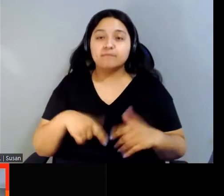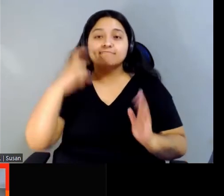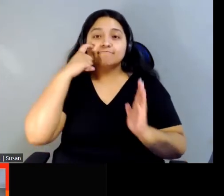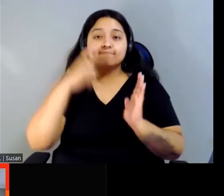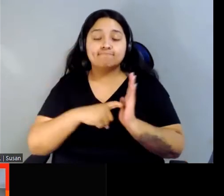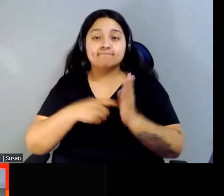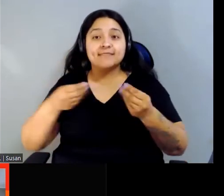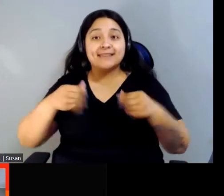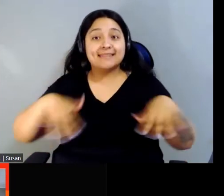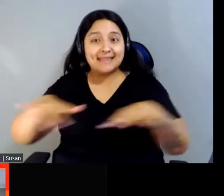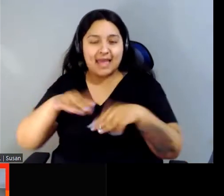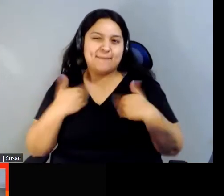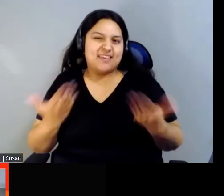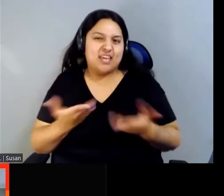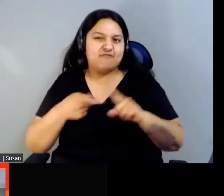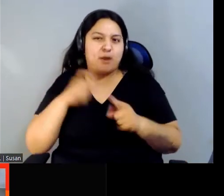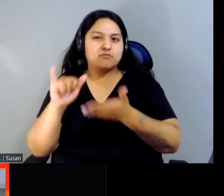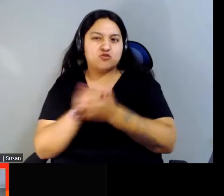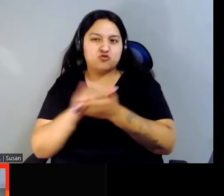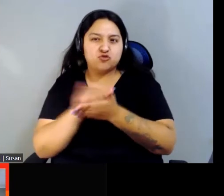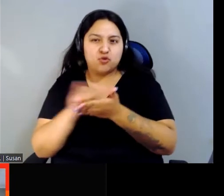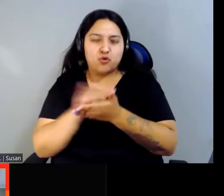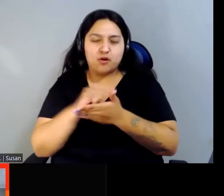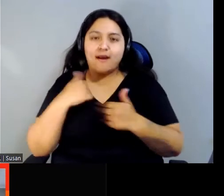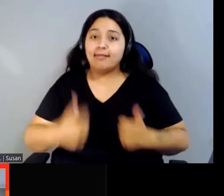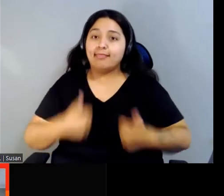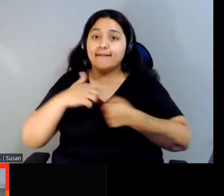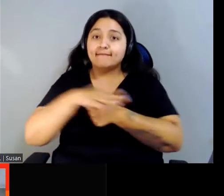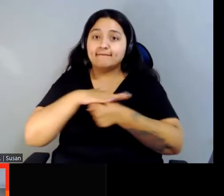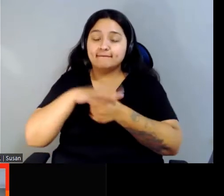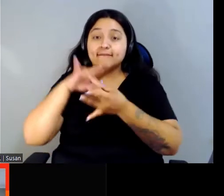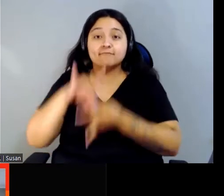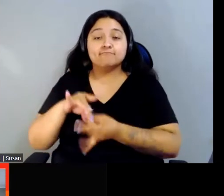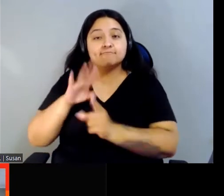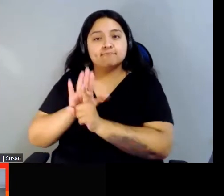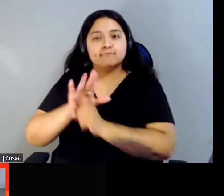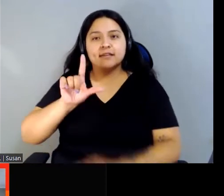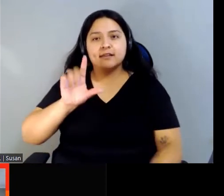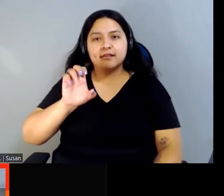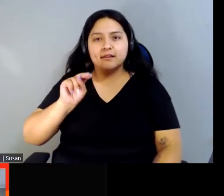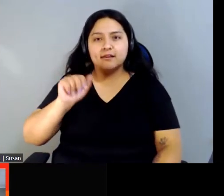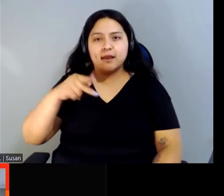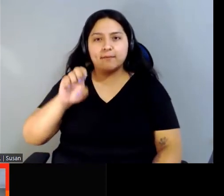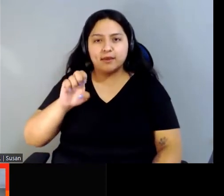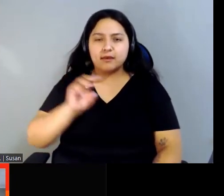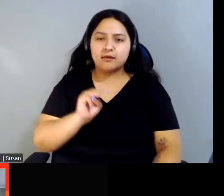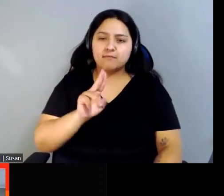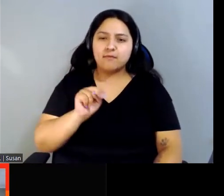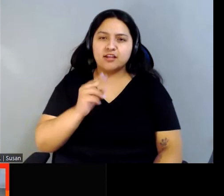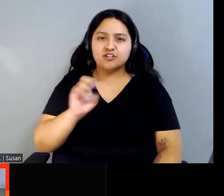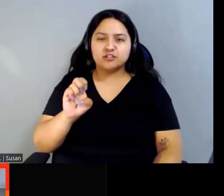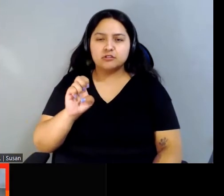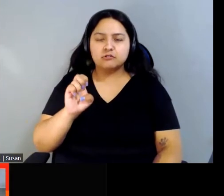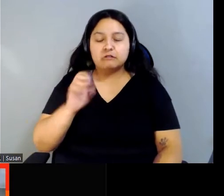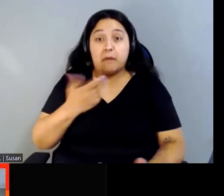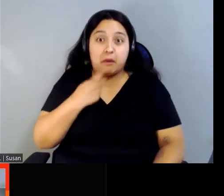in Queens, New York, and I live on Muncie, Lenape tribe land. And I know I probably mispronounced that wrong, and